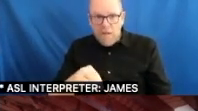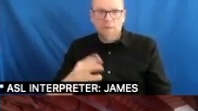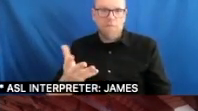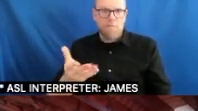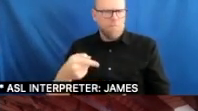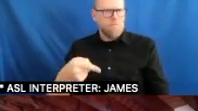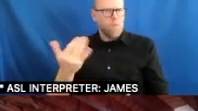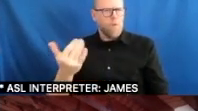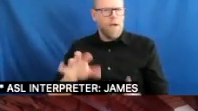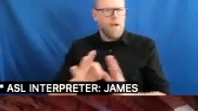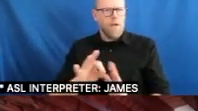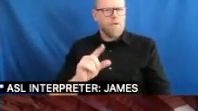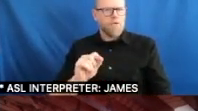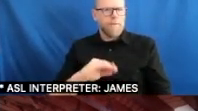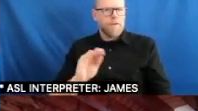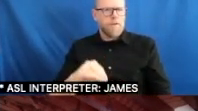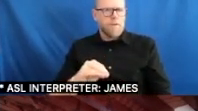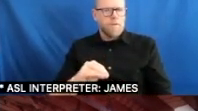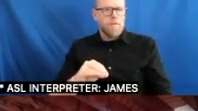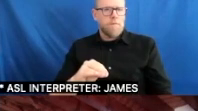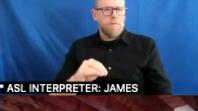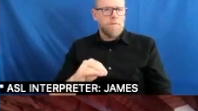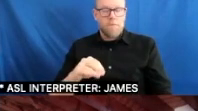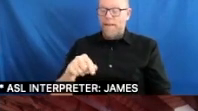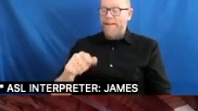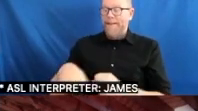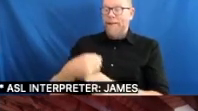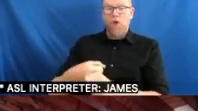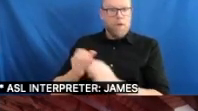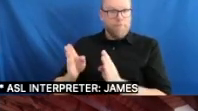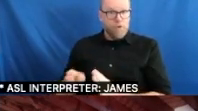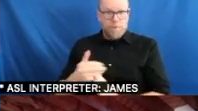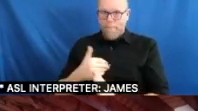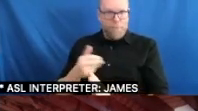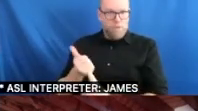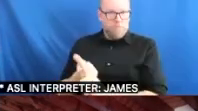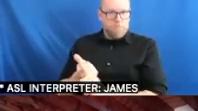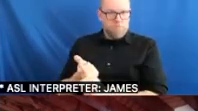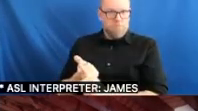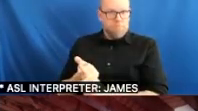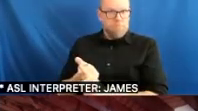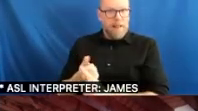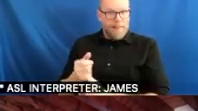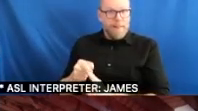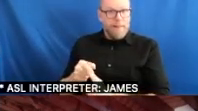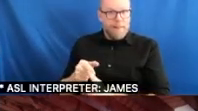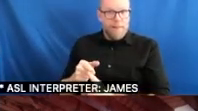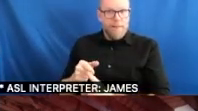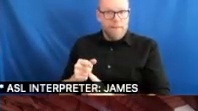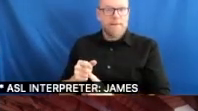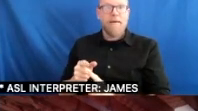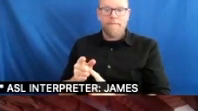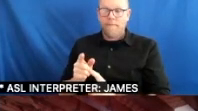that? It's because the year that the member of the cooperative, is given that